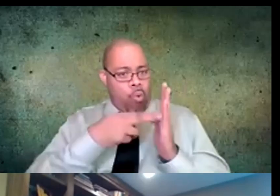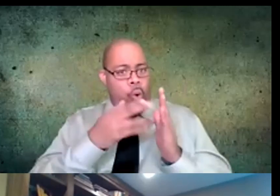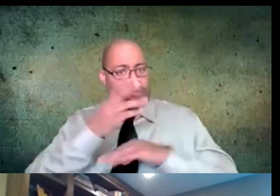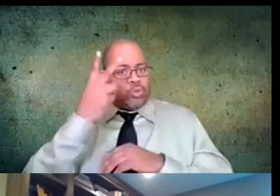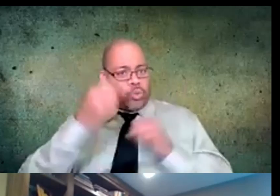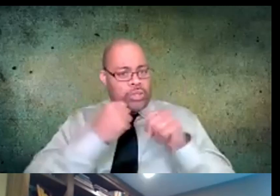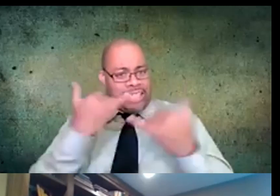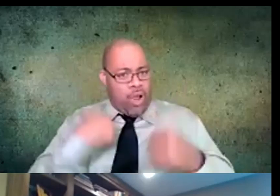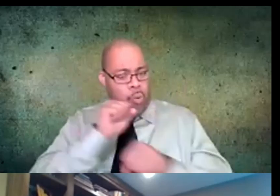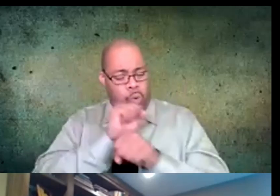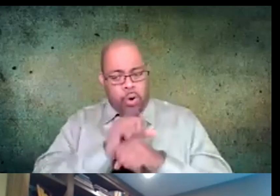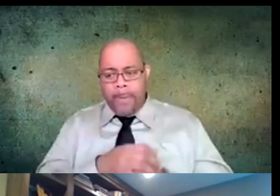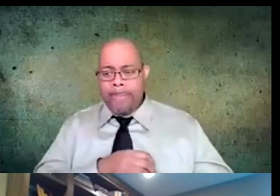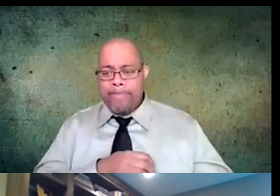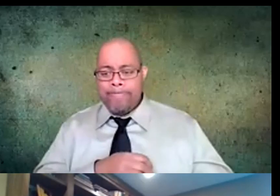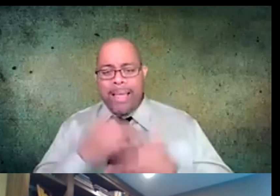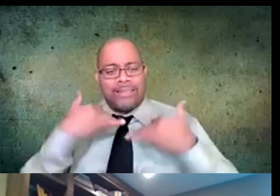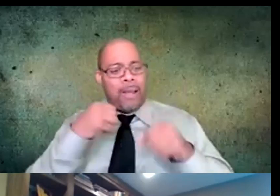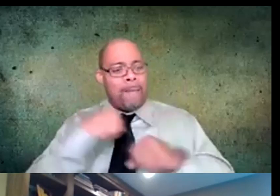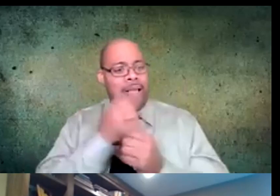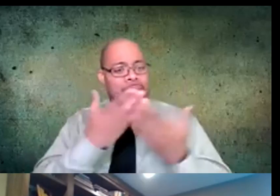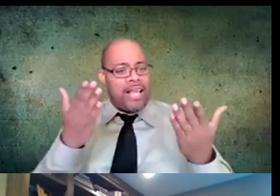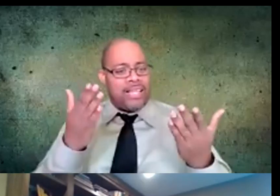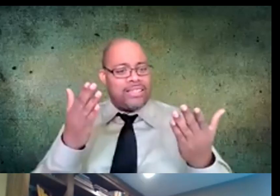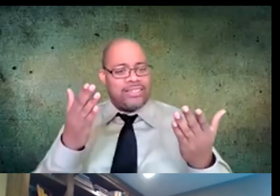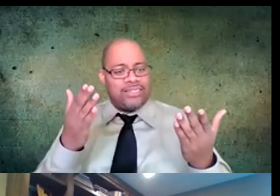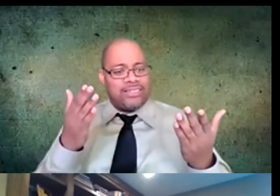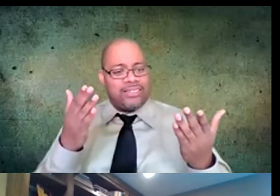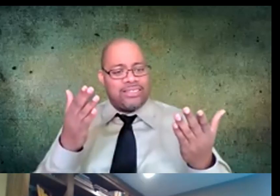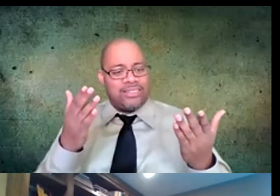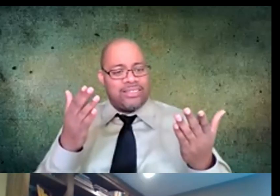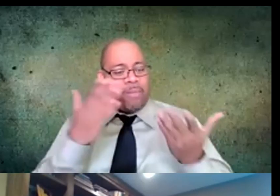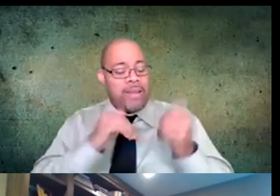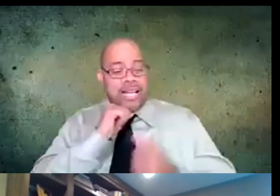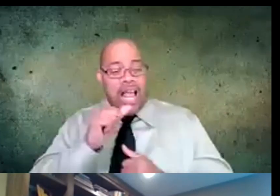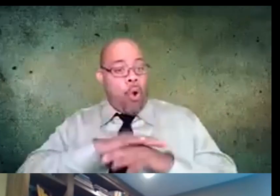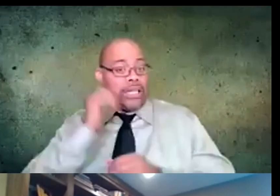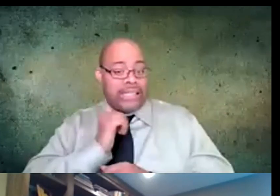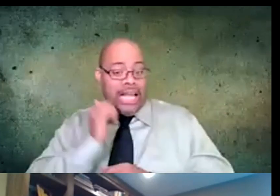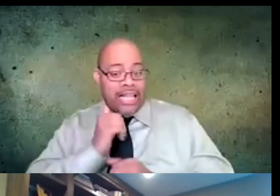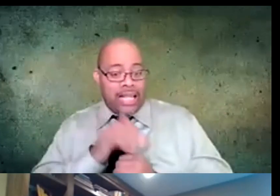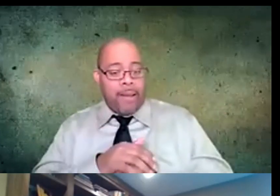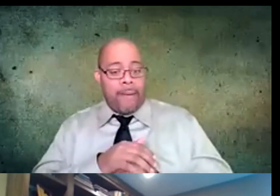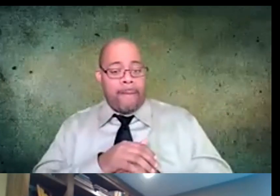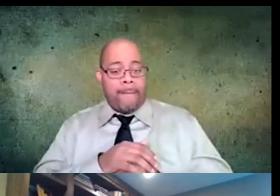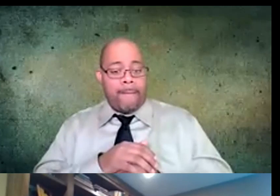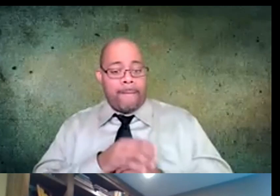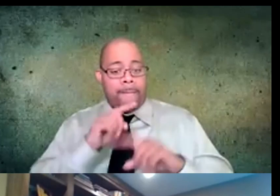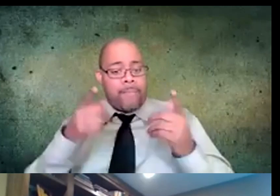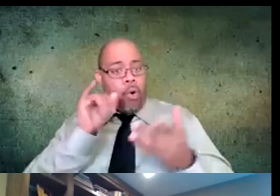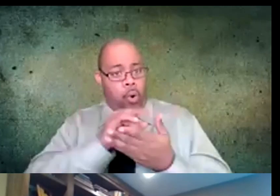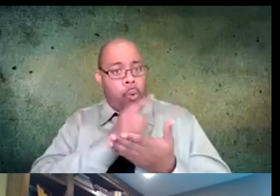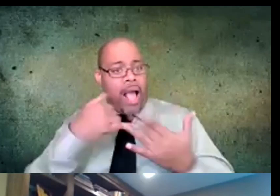at Cerevel, I'm still making things up. Might not be on a daily basis, but certainly on a weekly basis, I'm